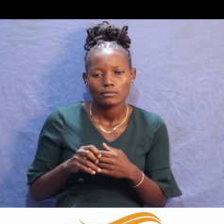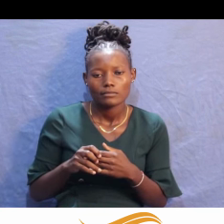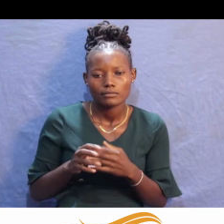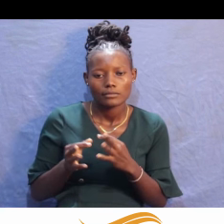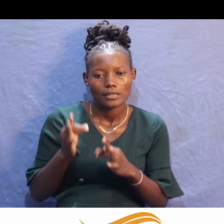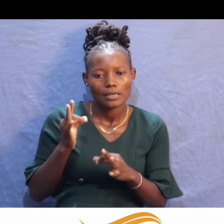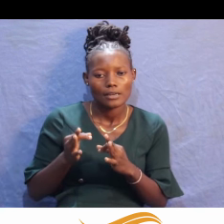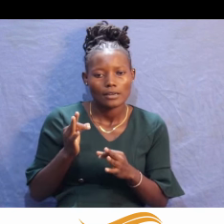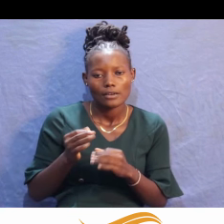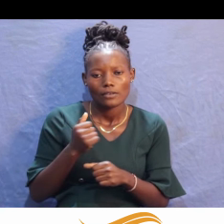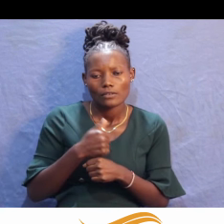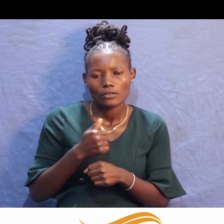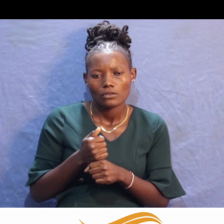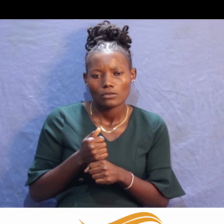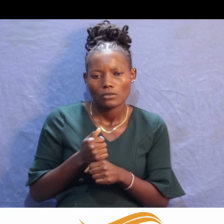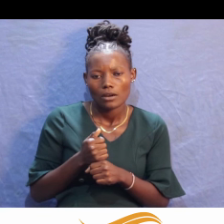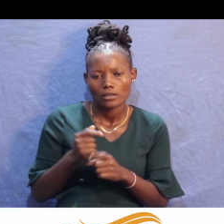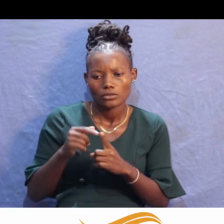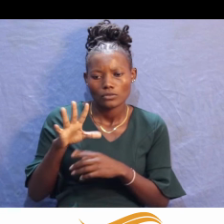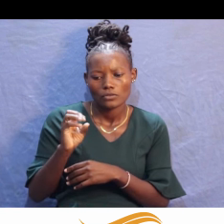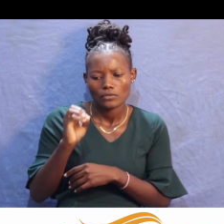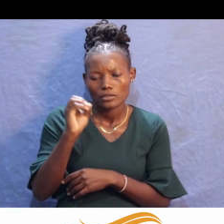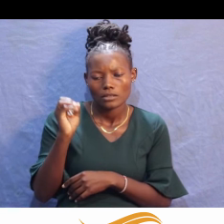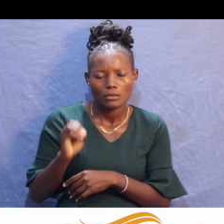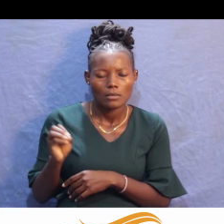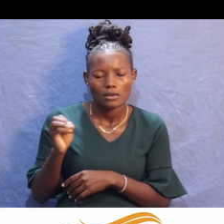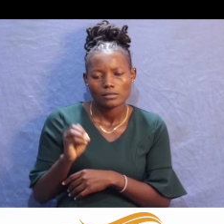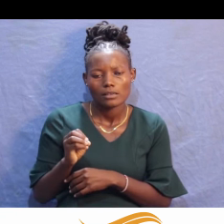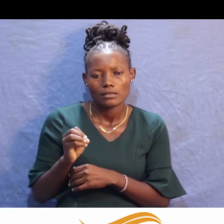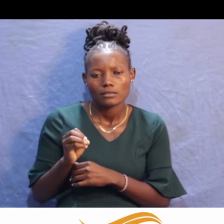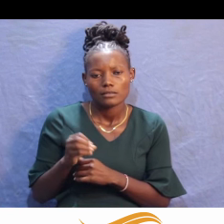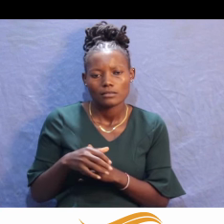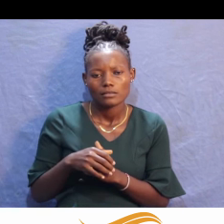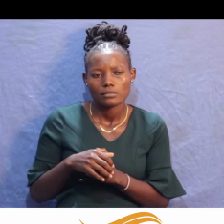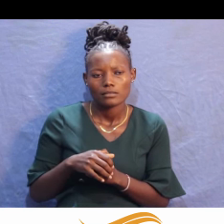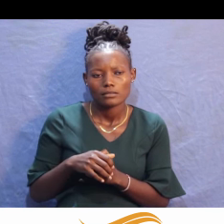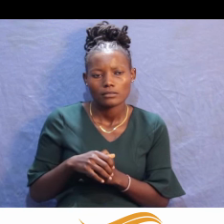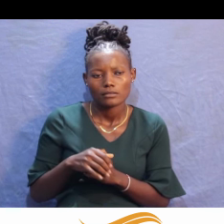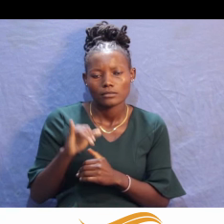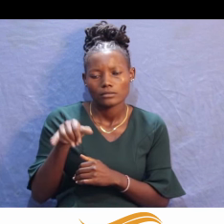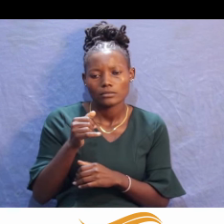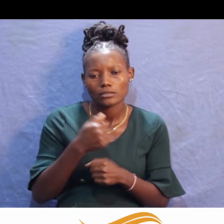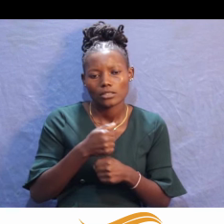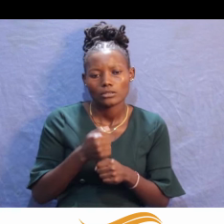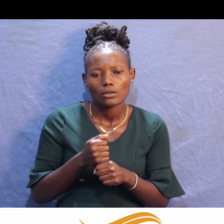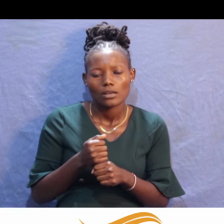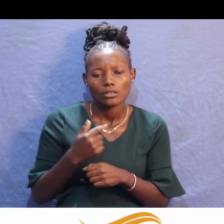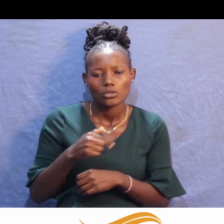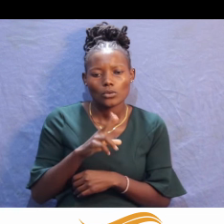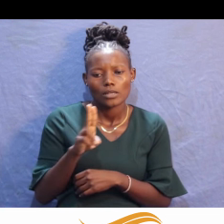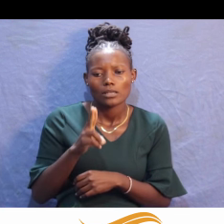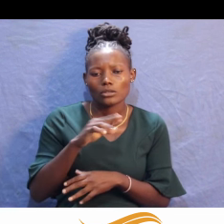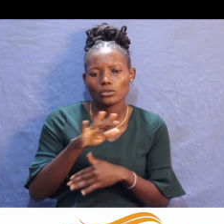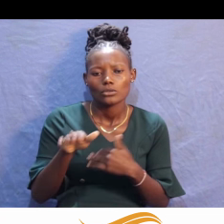If you're working them modestly to about 50% of their capacity, or just a moderate workout, they're going to use